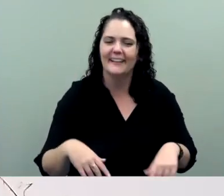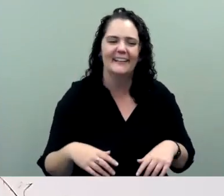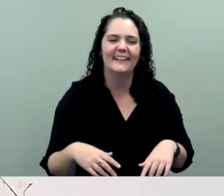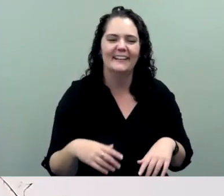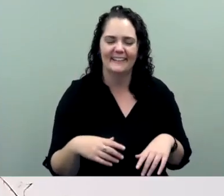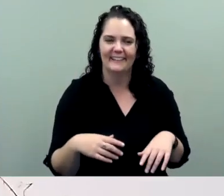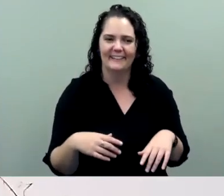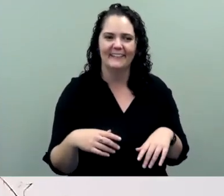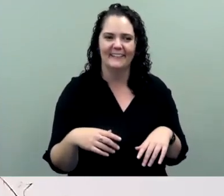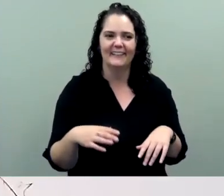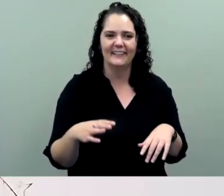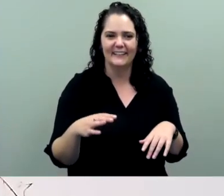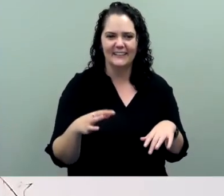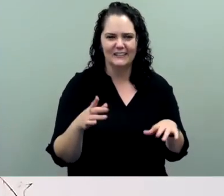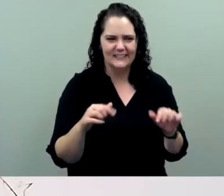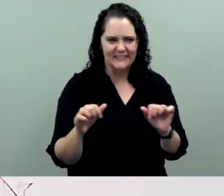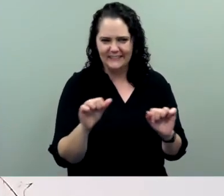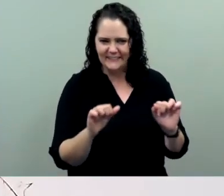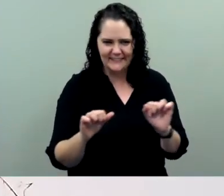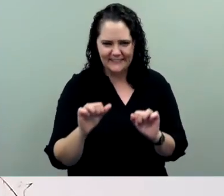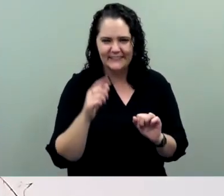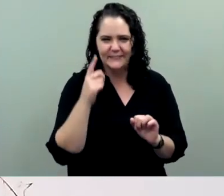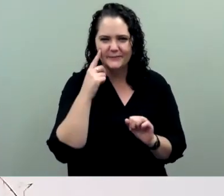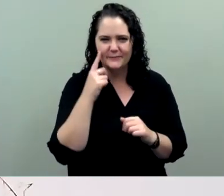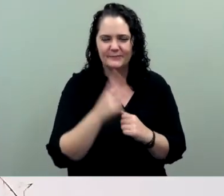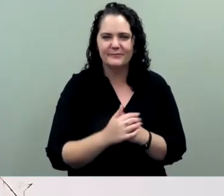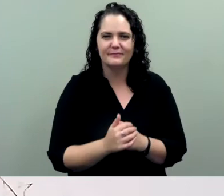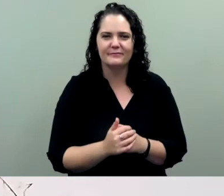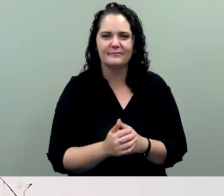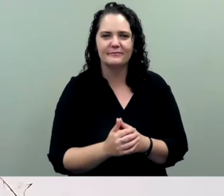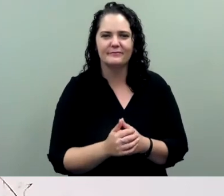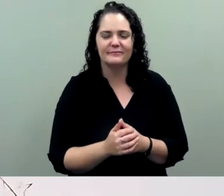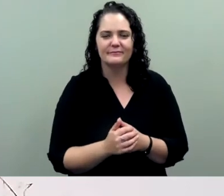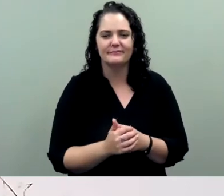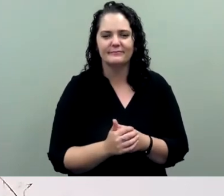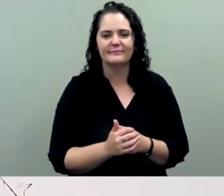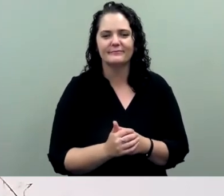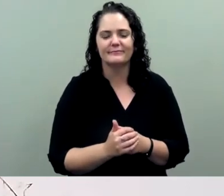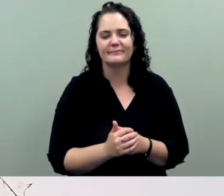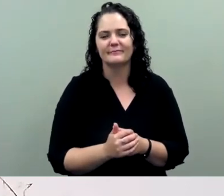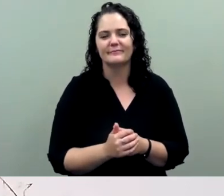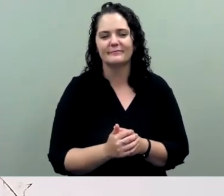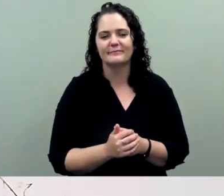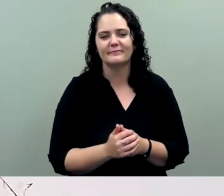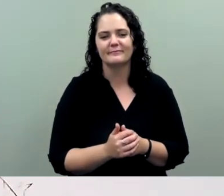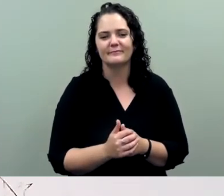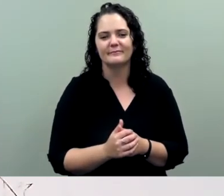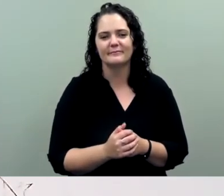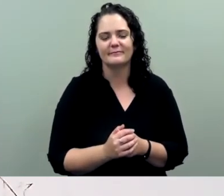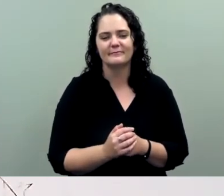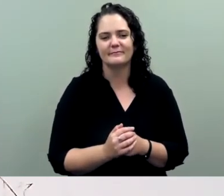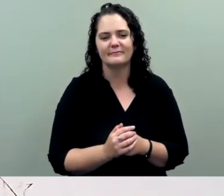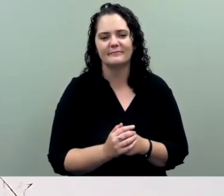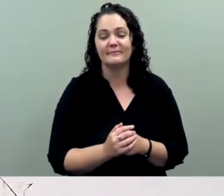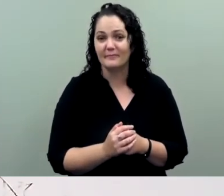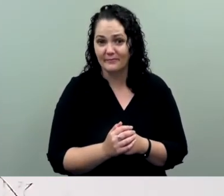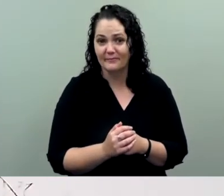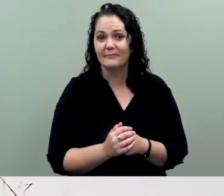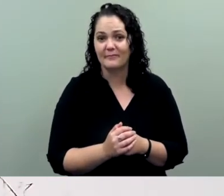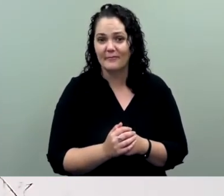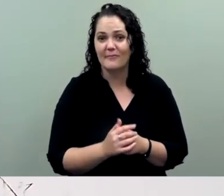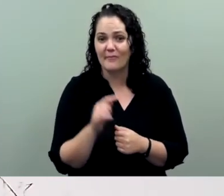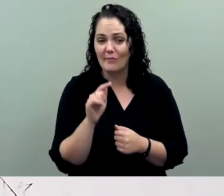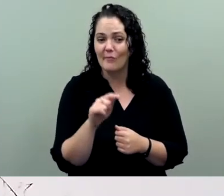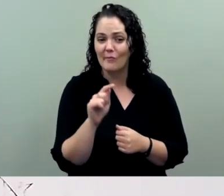don't cover up the photograph for y'all there too. All right, there we go. That's it. And again,